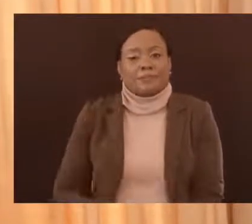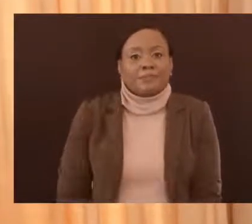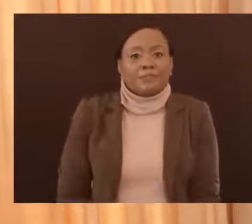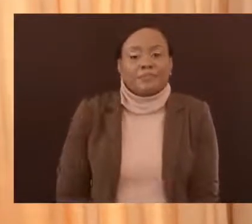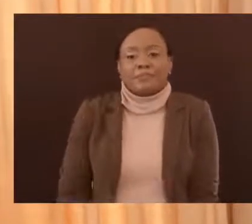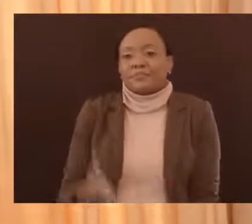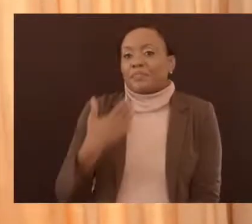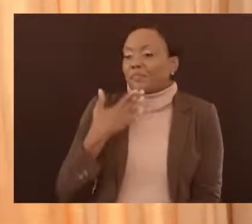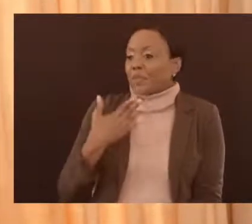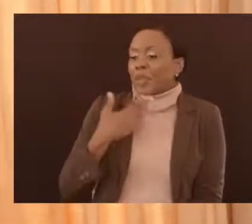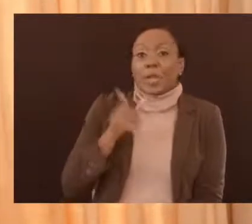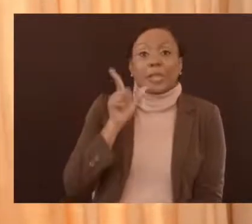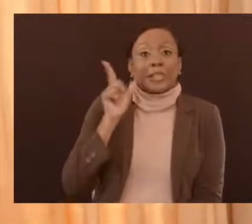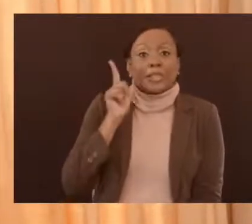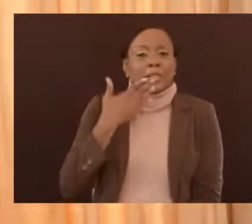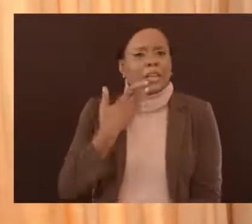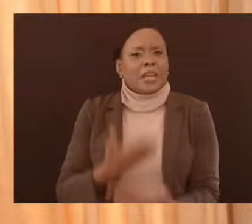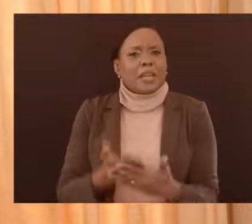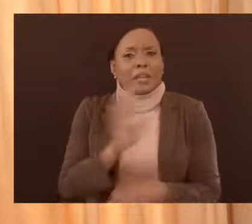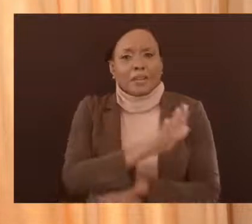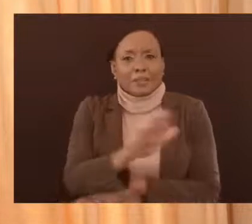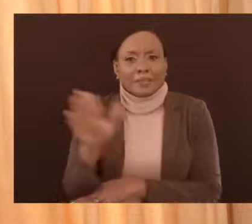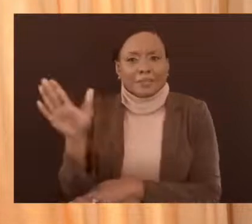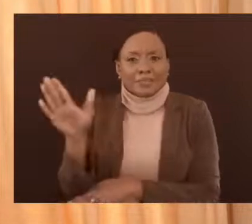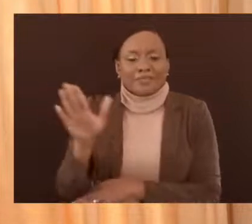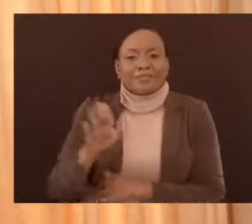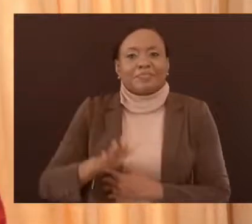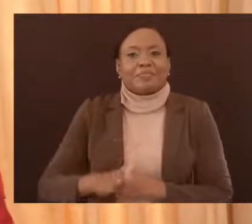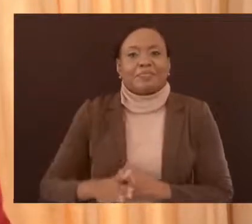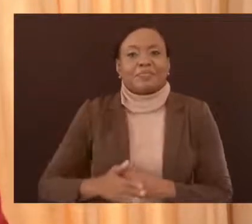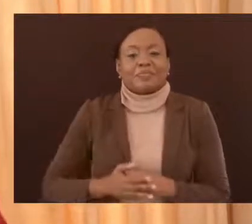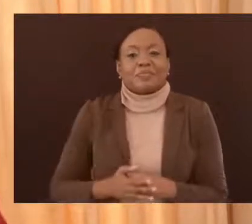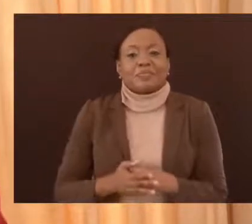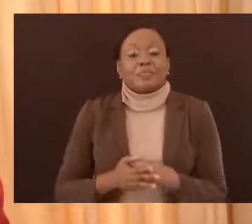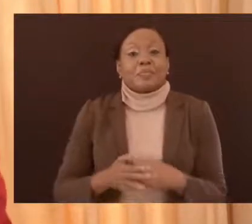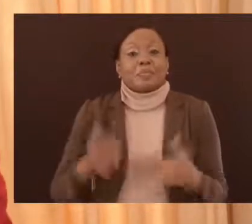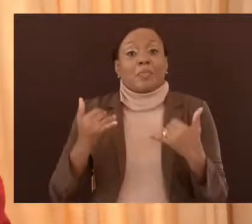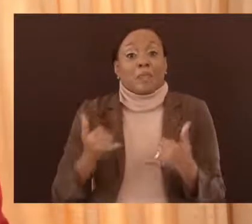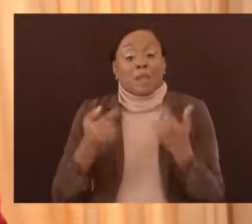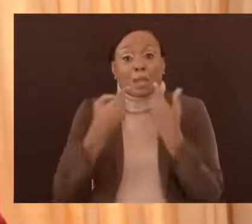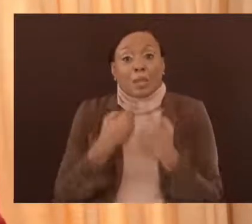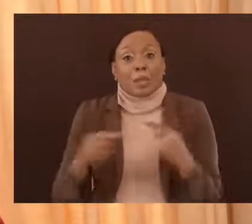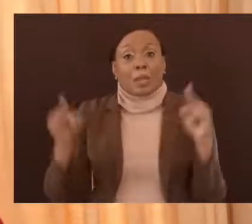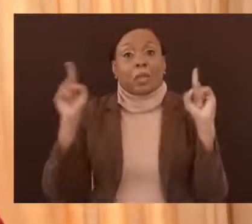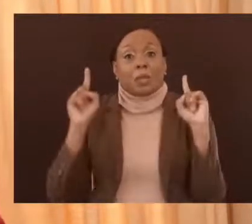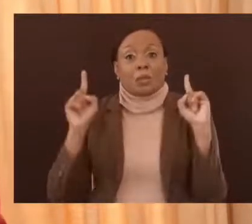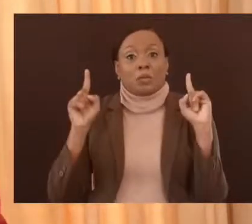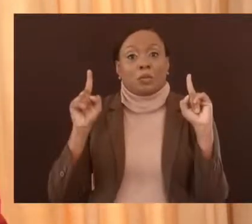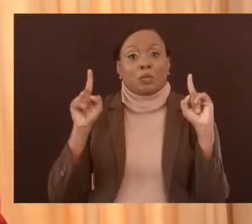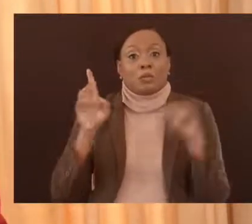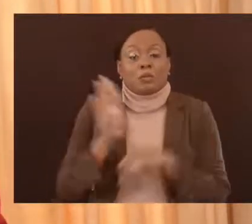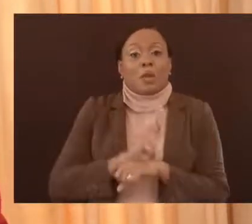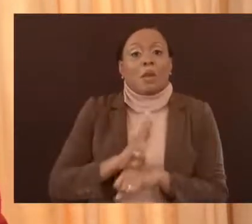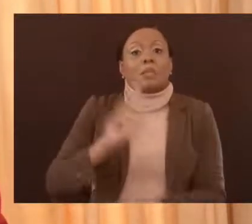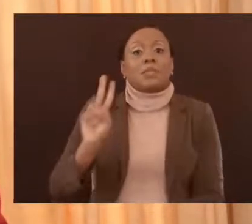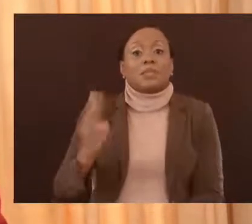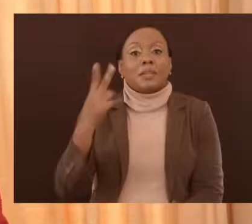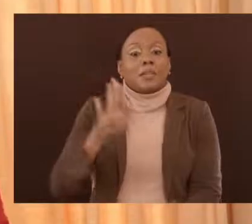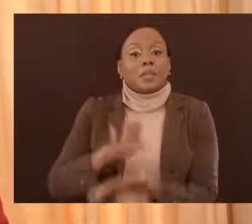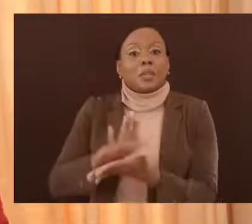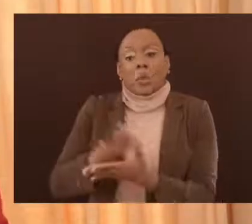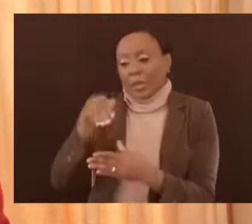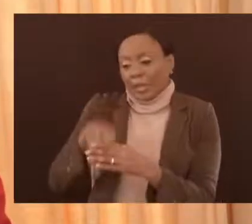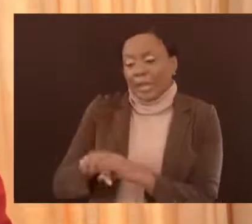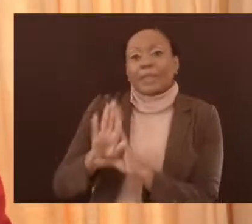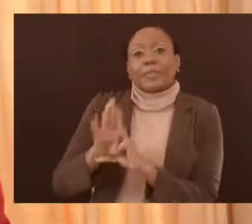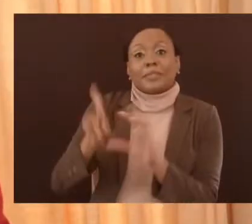Thank you, Lisa. Good afternoon, Barbados. Today's announcement of the Barbados Secondary Schools Entrance Examination,